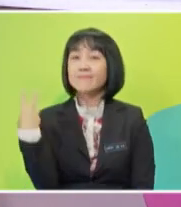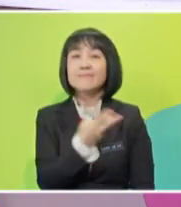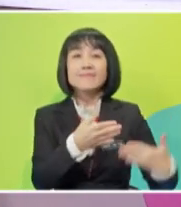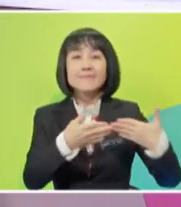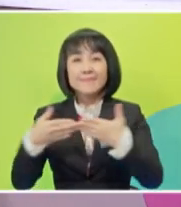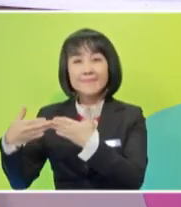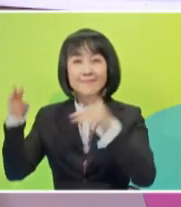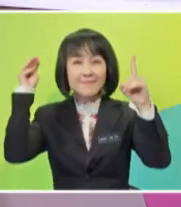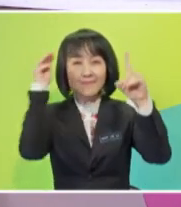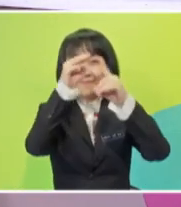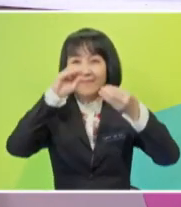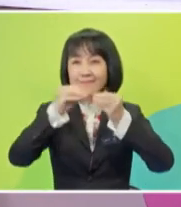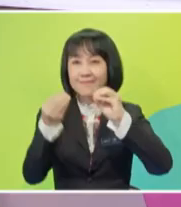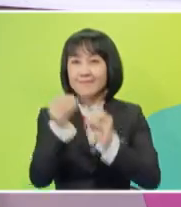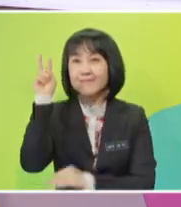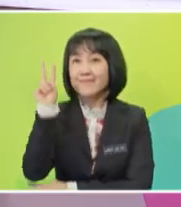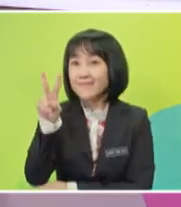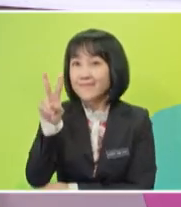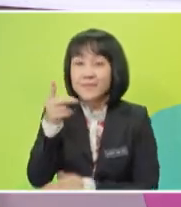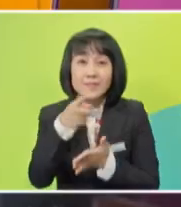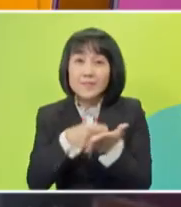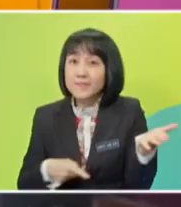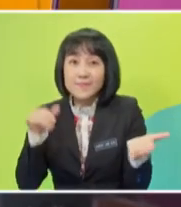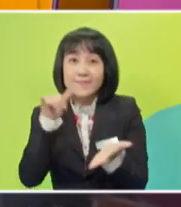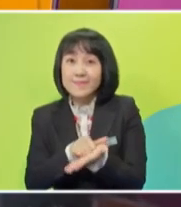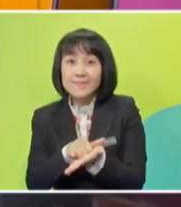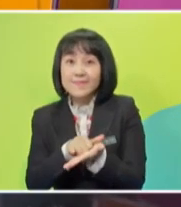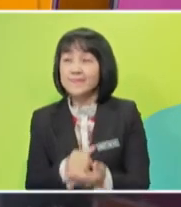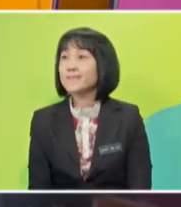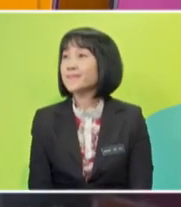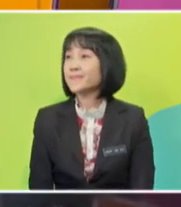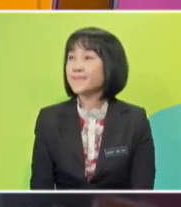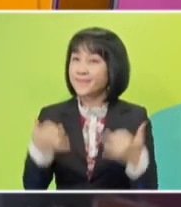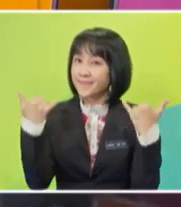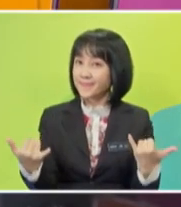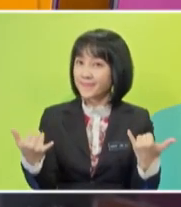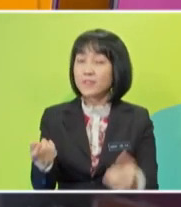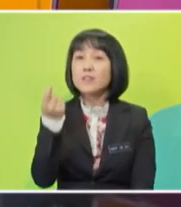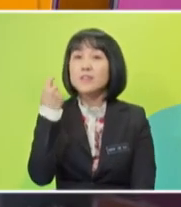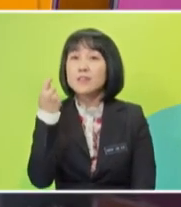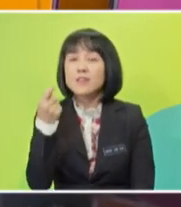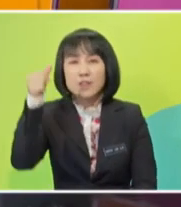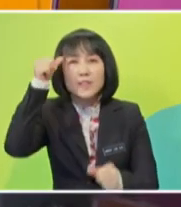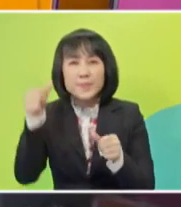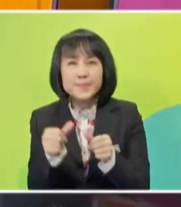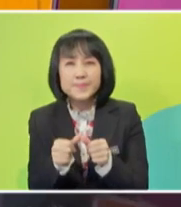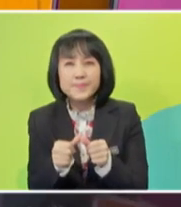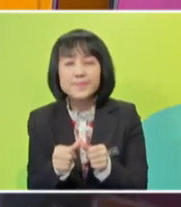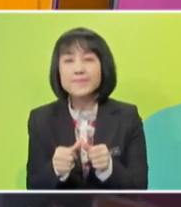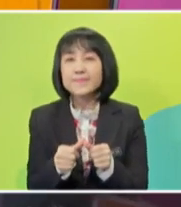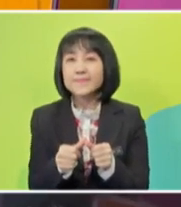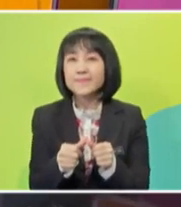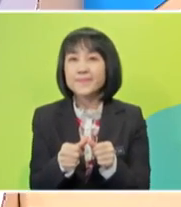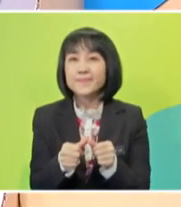with mission number 2. What is it, Miss Sylvia? Okay, now, just now, if you remember at the first part,